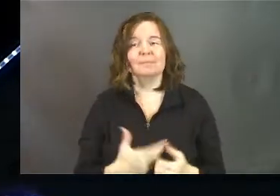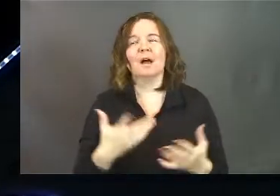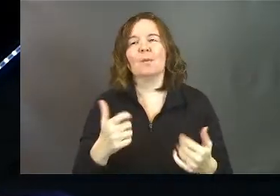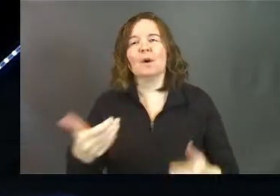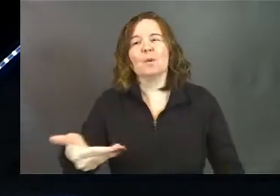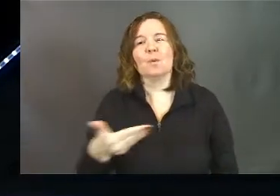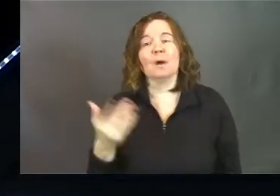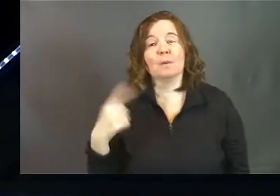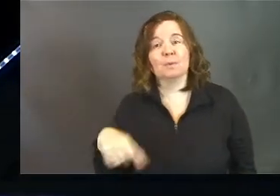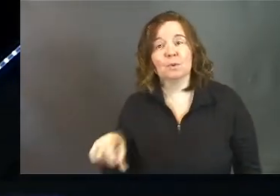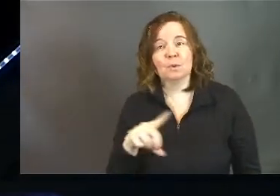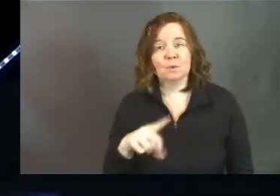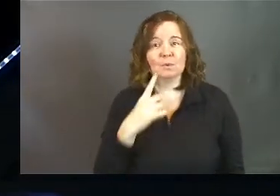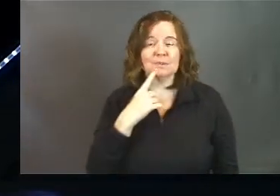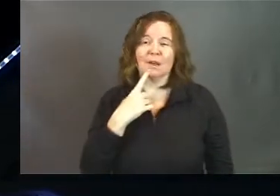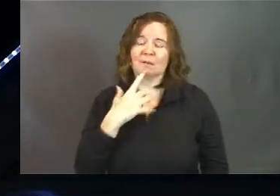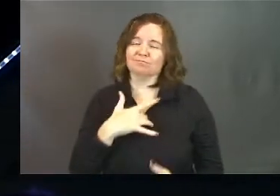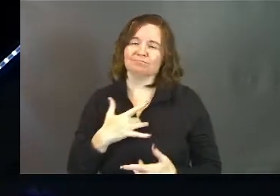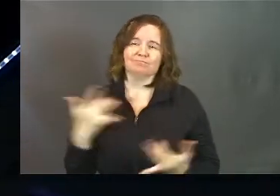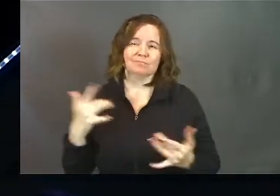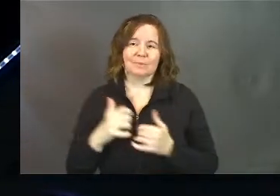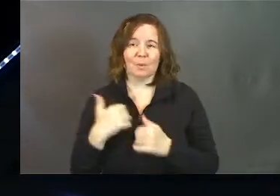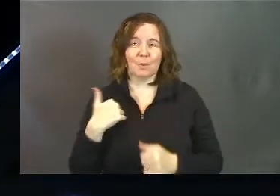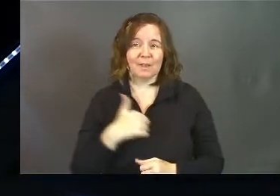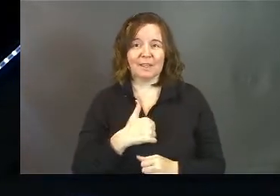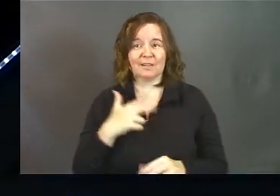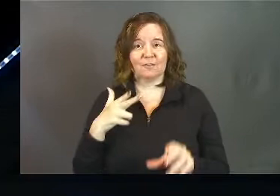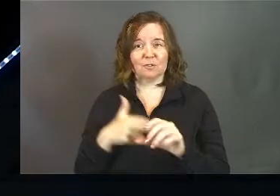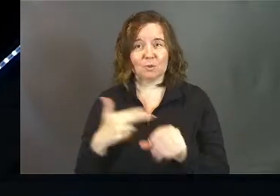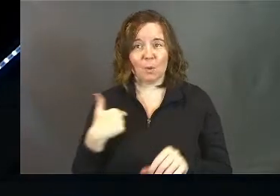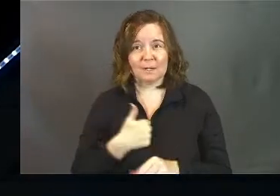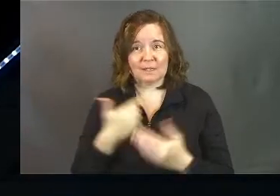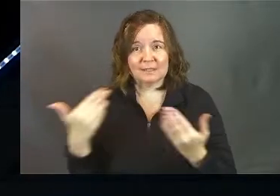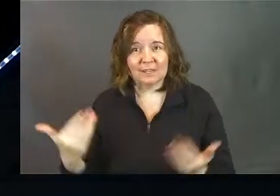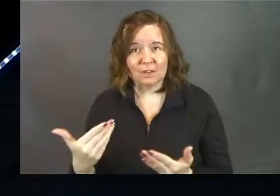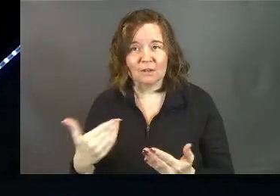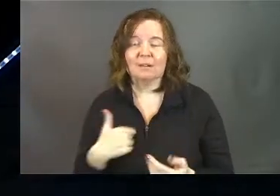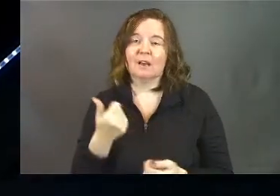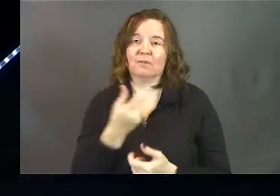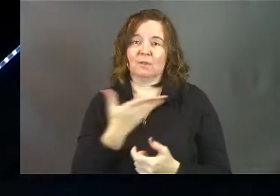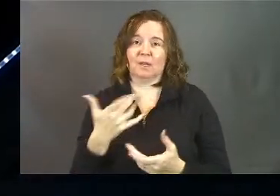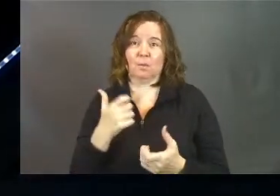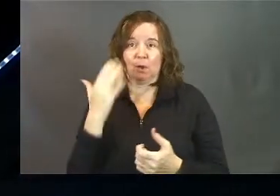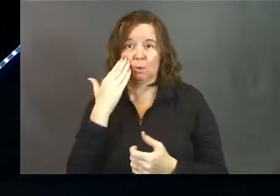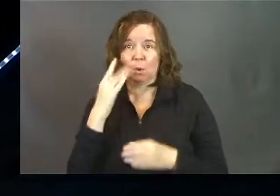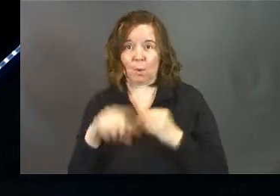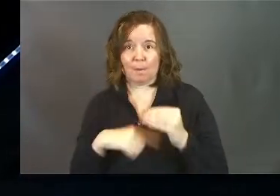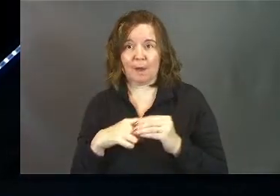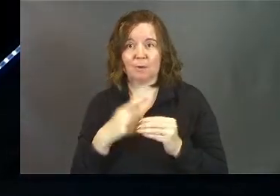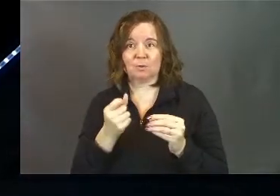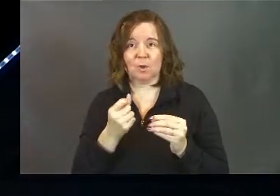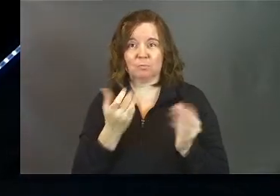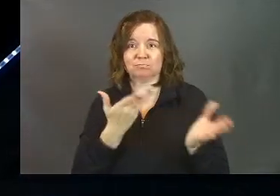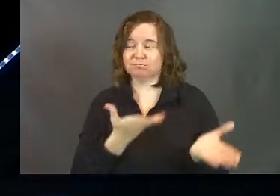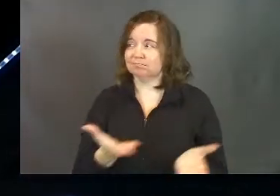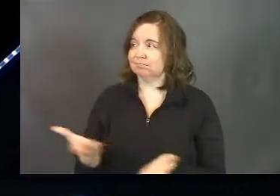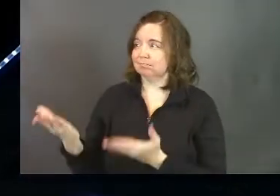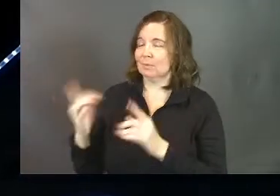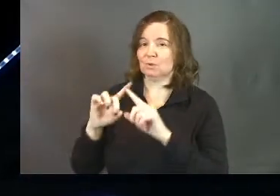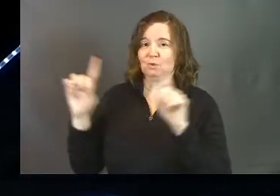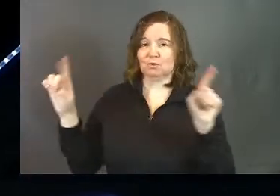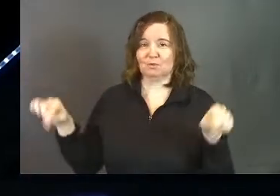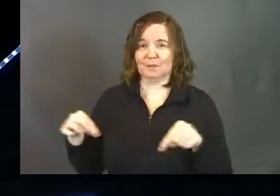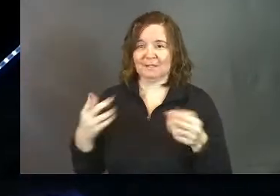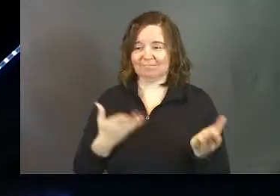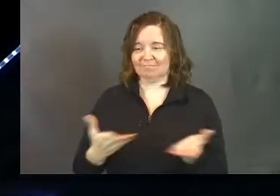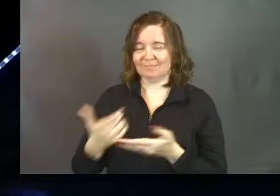wanted to welcome you, say that we're so glad that you're with us, that you've joined us here. A bunch of things that we want you to know about. So turn your attention to the screens and we're going to